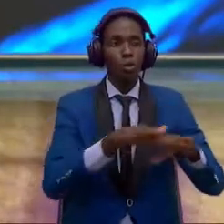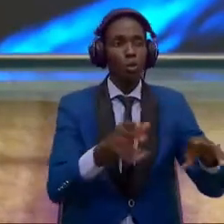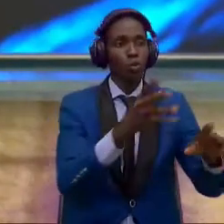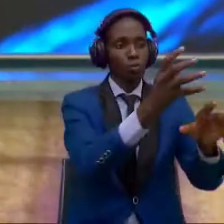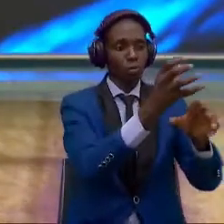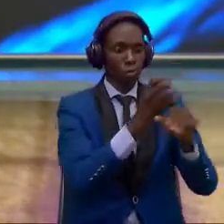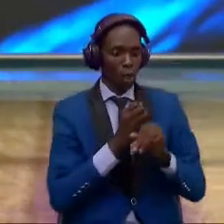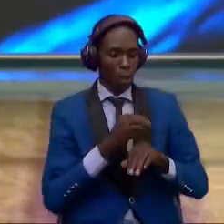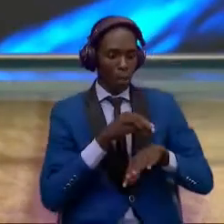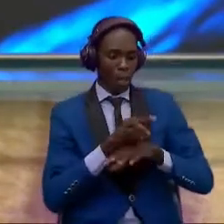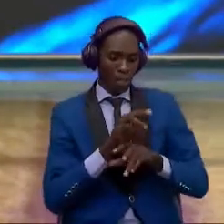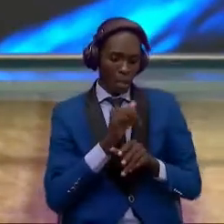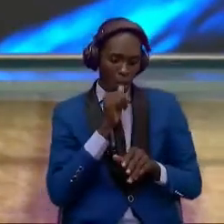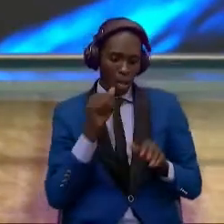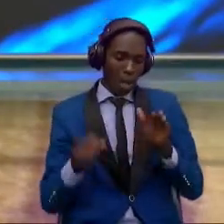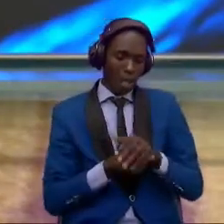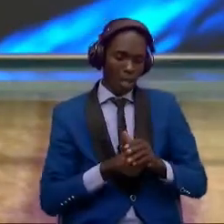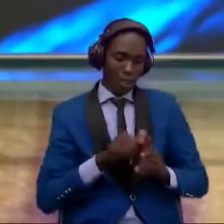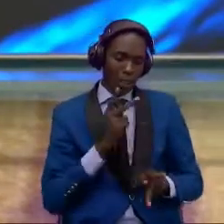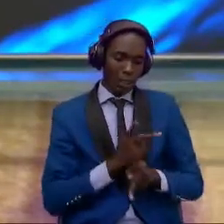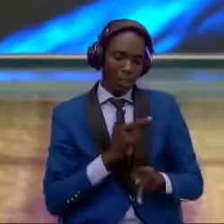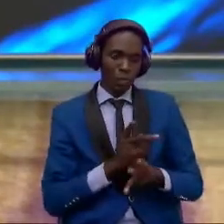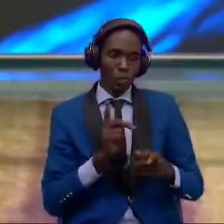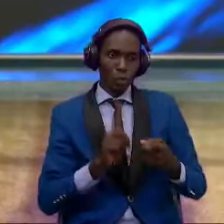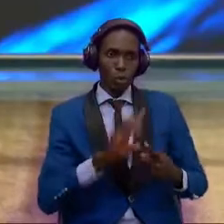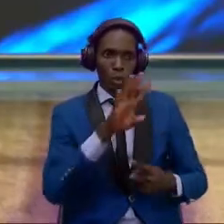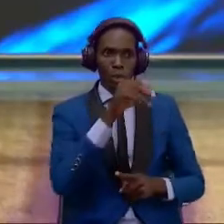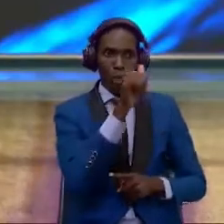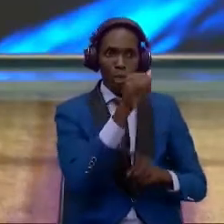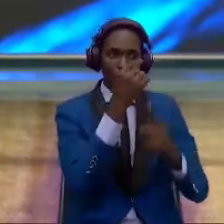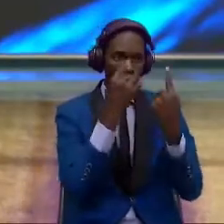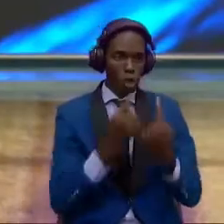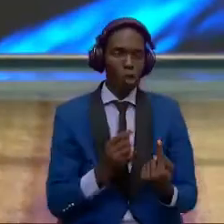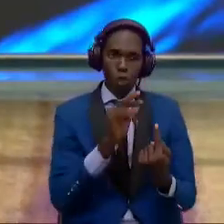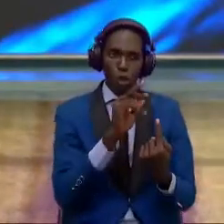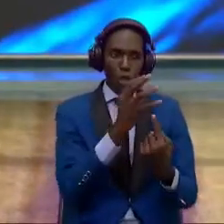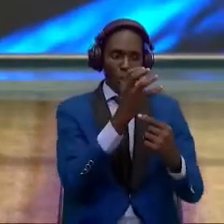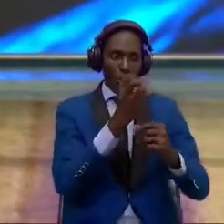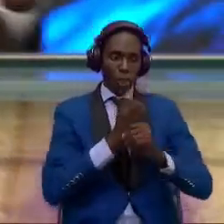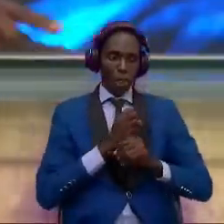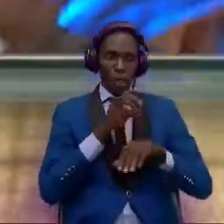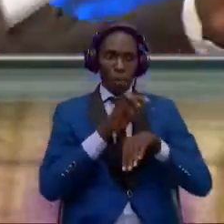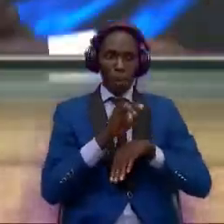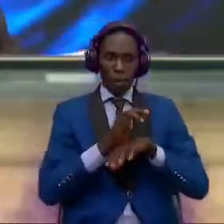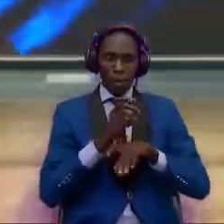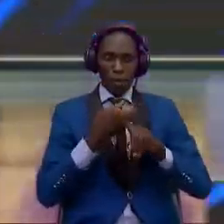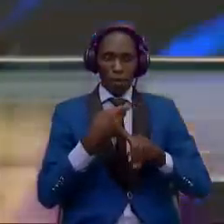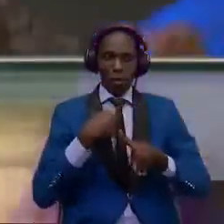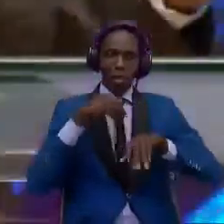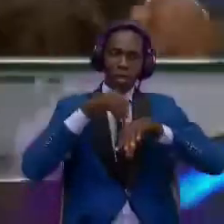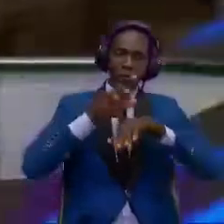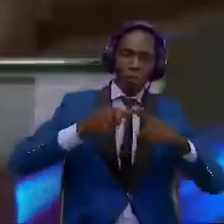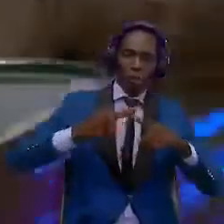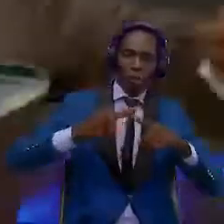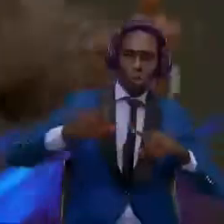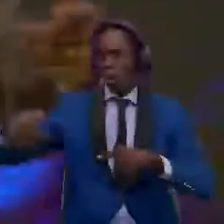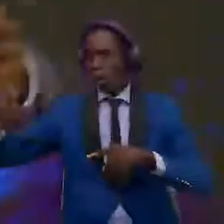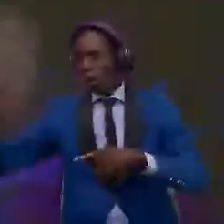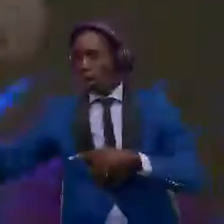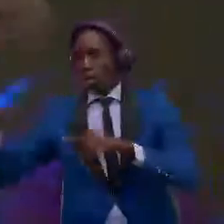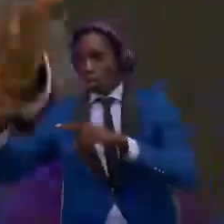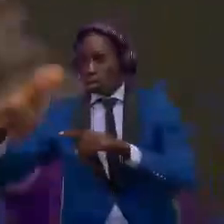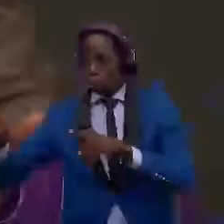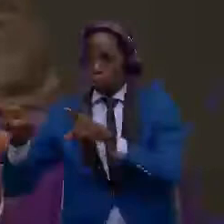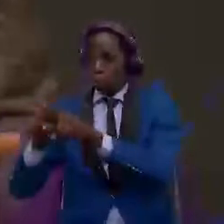on your phone, and don't let it be hidden there. Pass it on. And the person it gets to will tell that